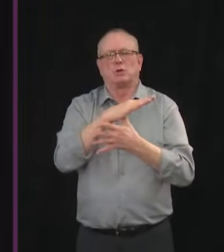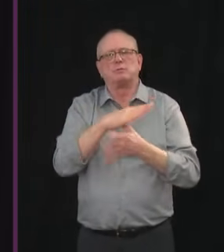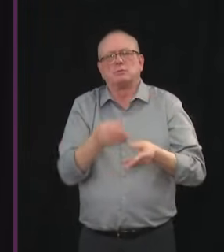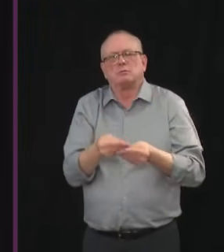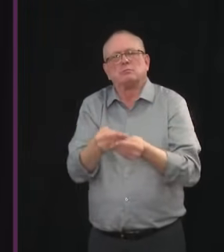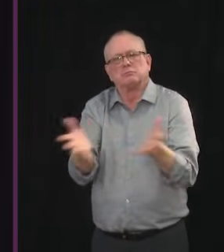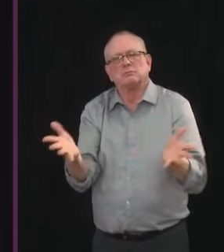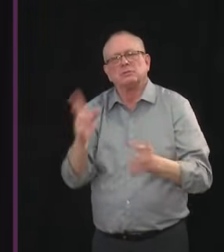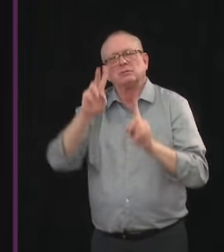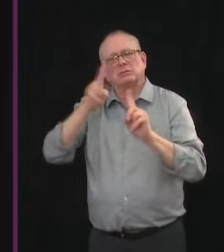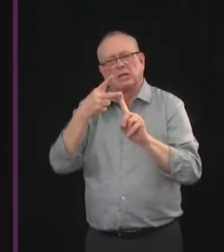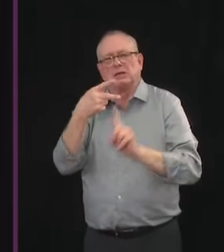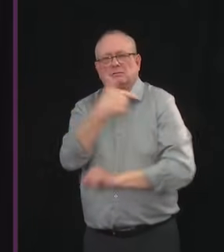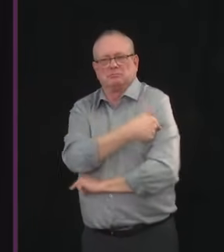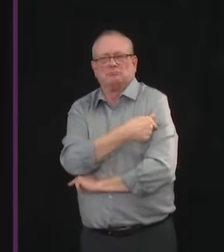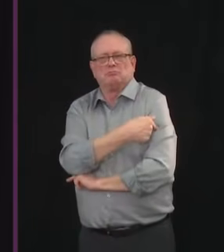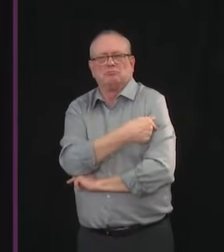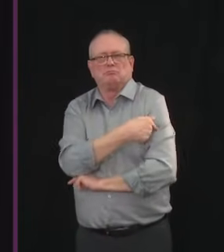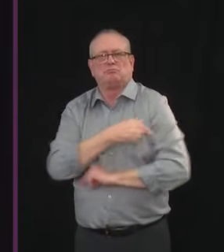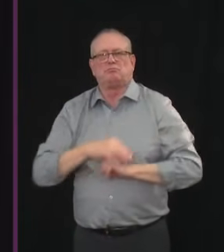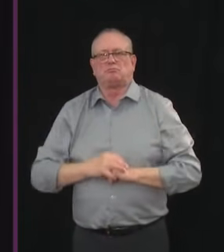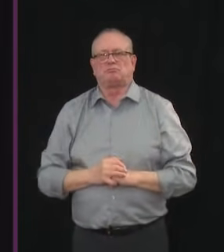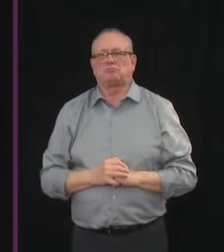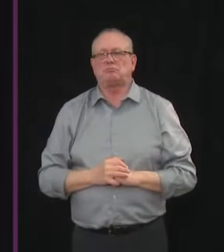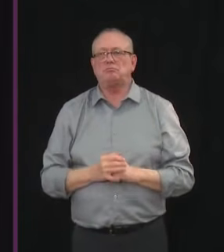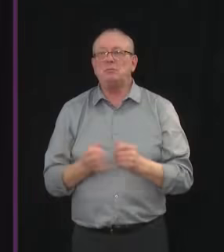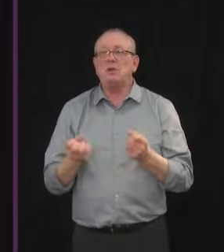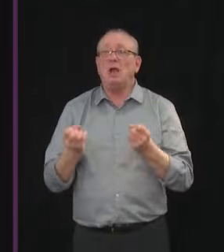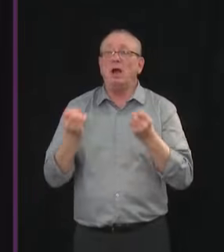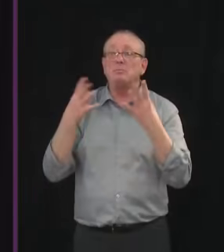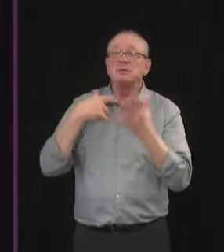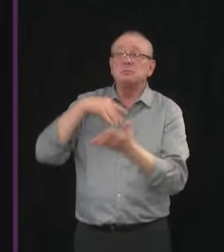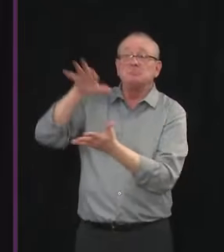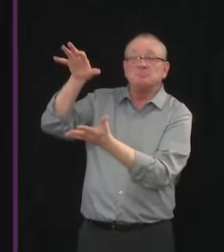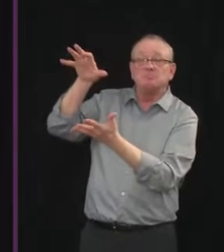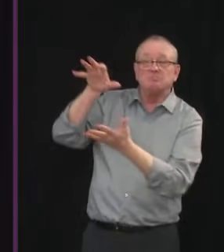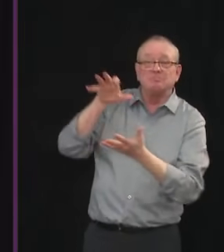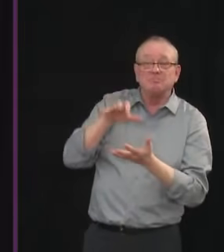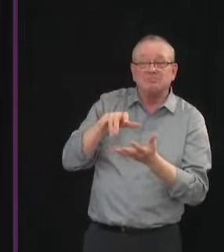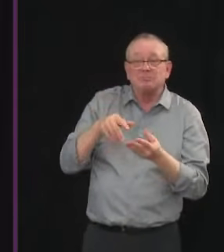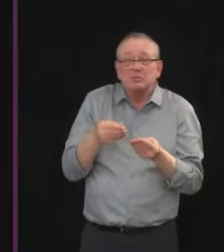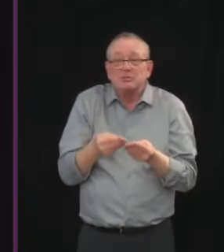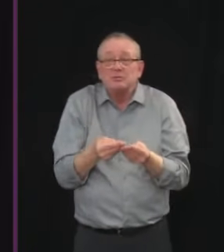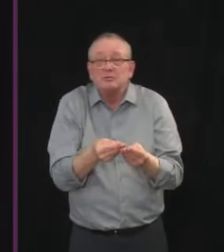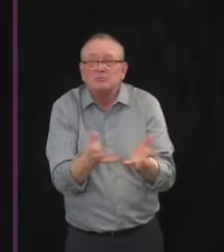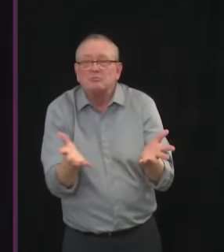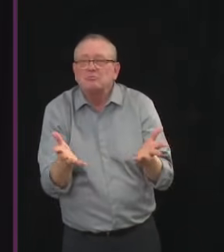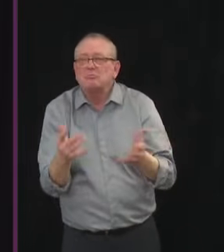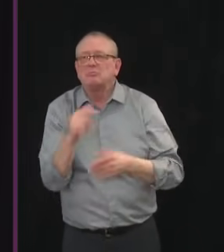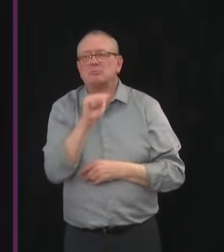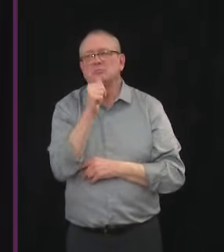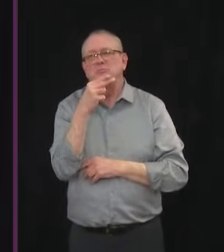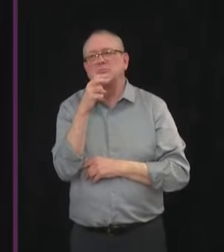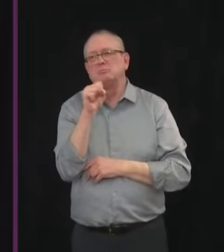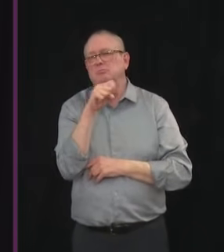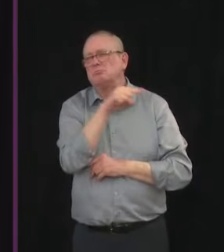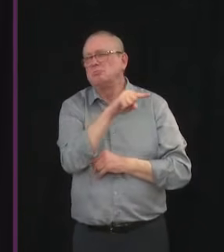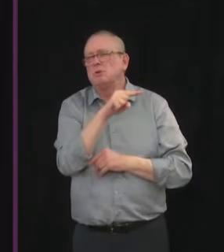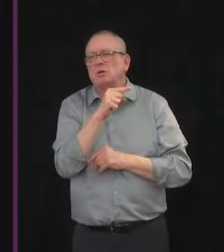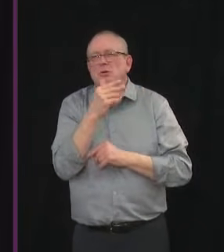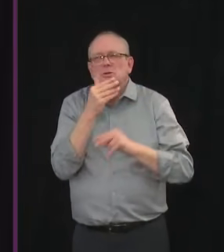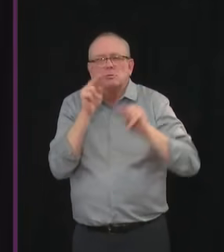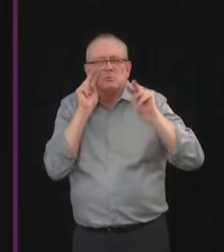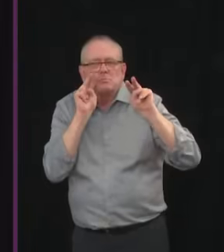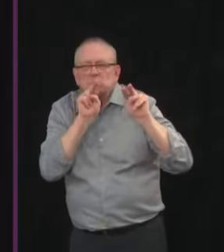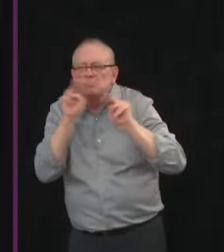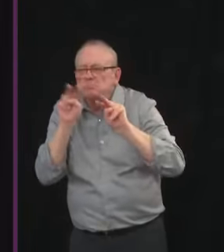specific amounts of vaccine that we have coming in and how those are used is being tracked very carefully and closely by Alberta Health Services. But what I can